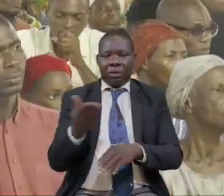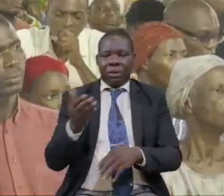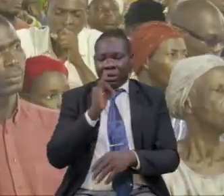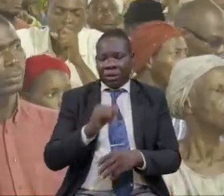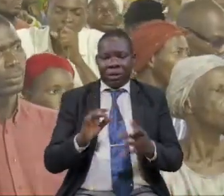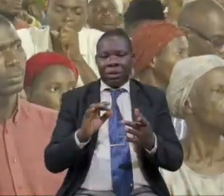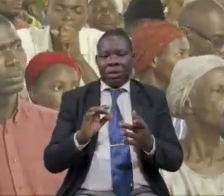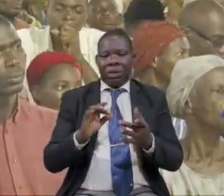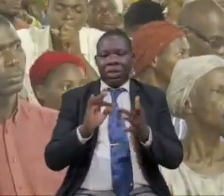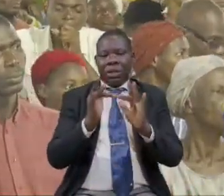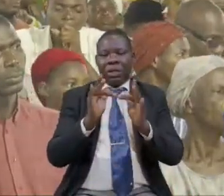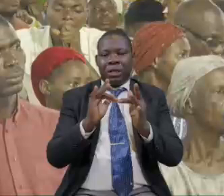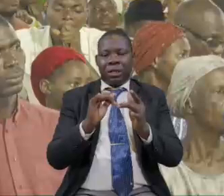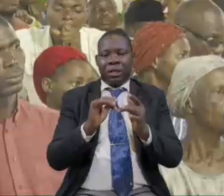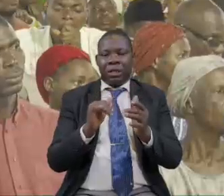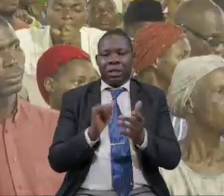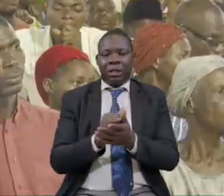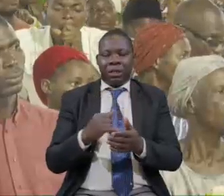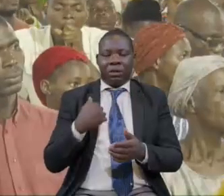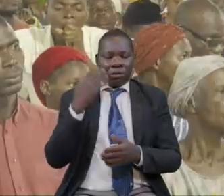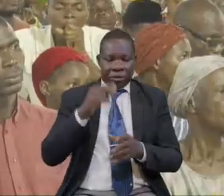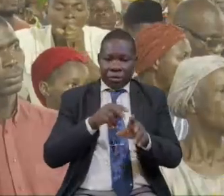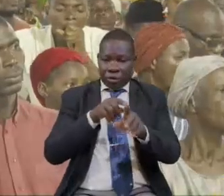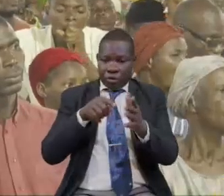that will show on your screen.